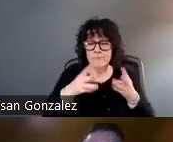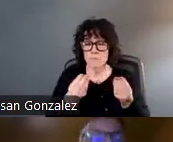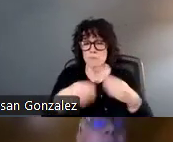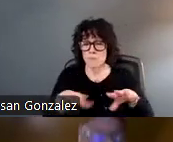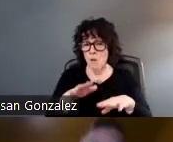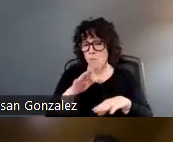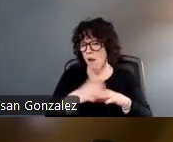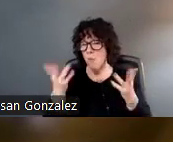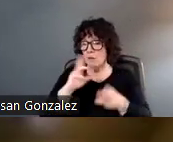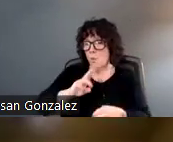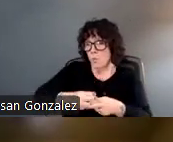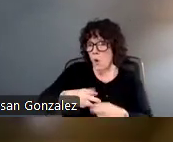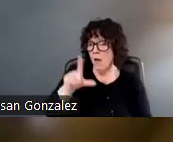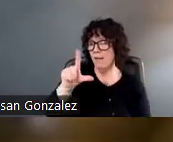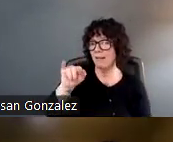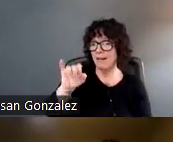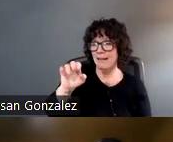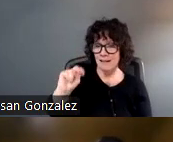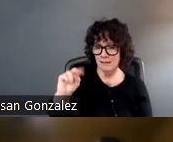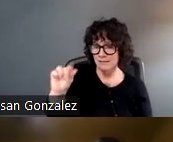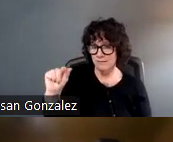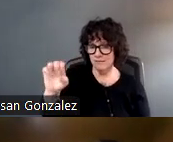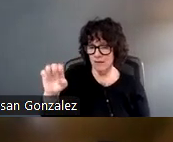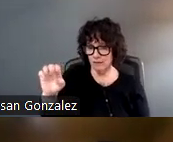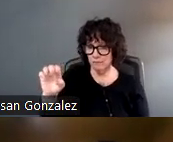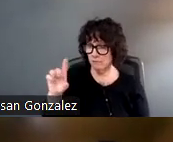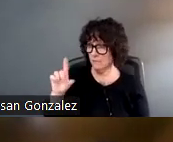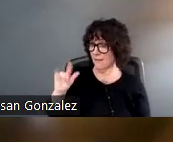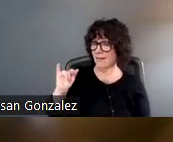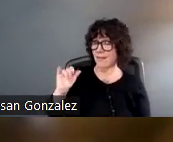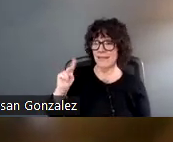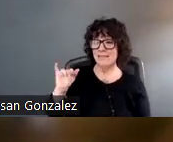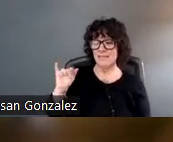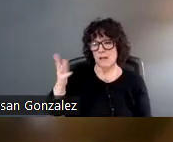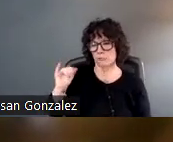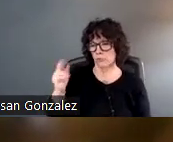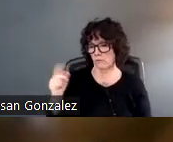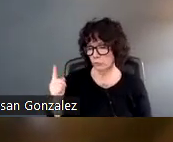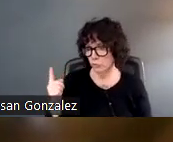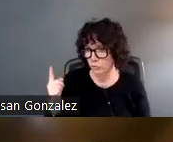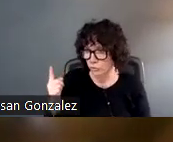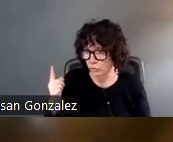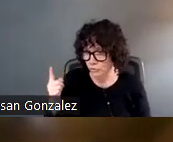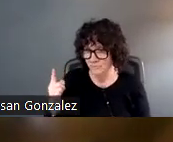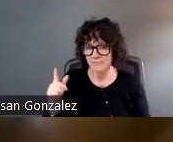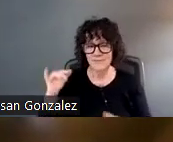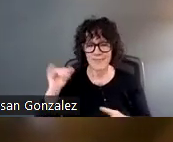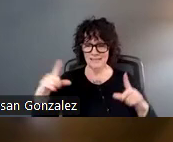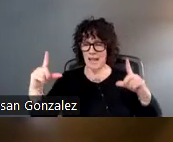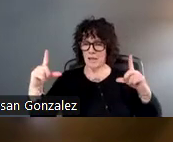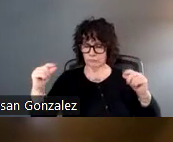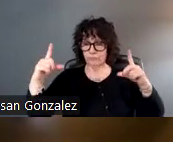of 2025. The damage due to the fires occurred starting on the 7th of January. And under